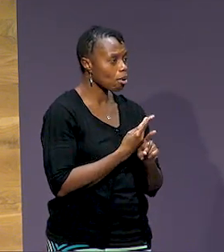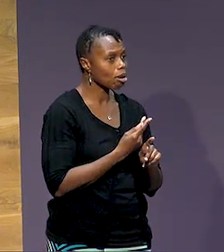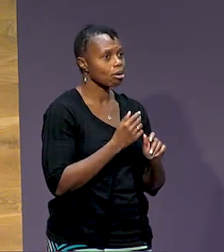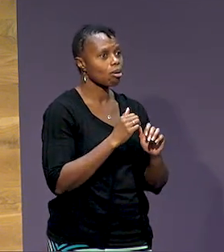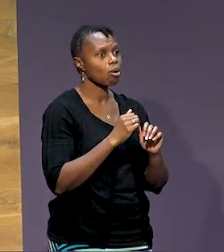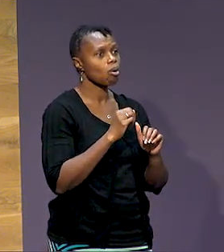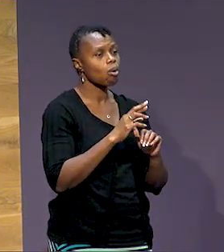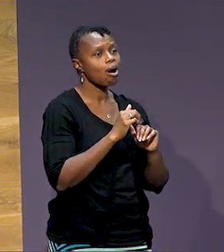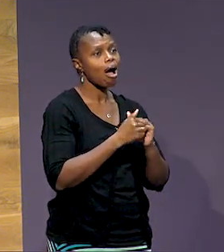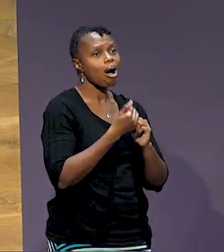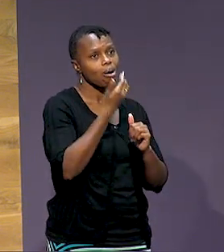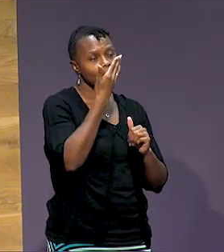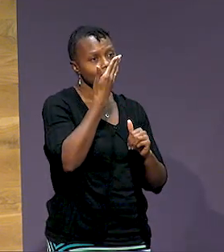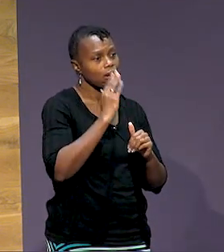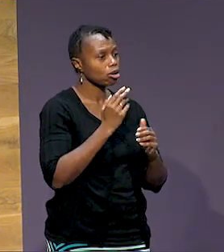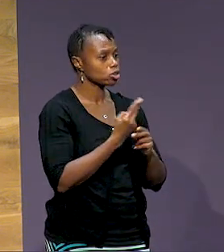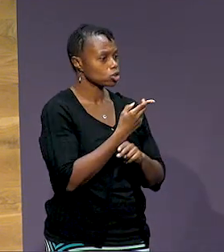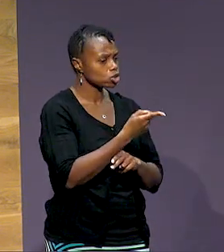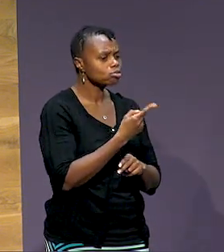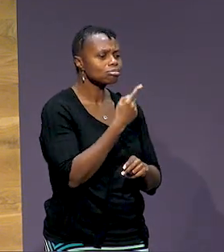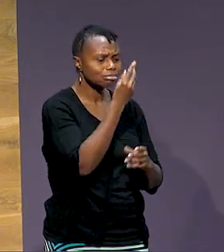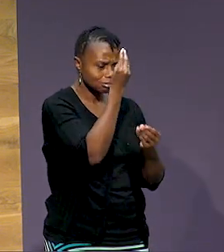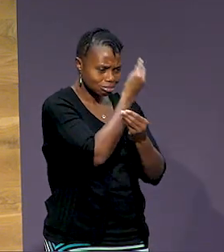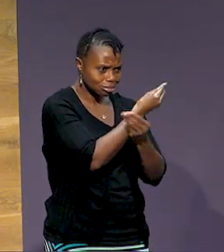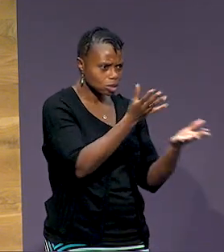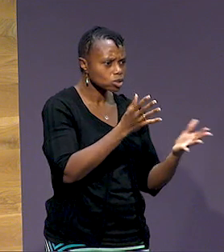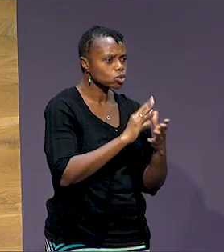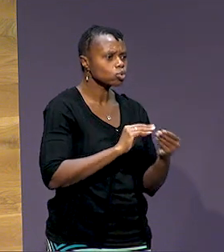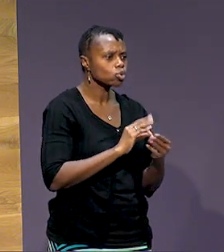us a story. Jazmine?